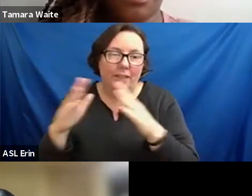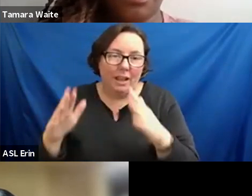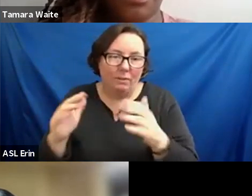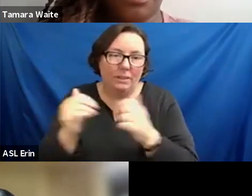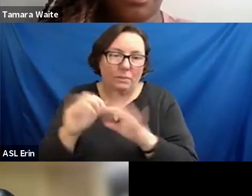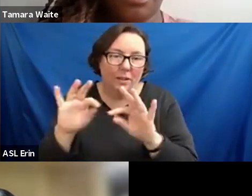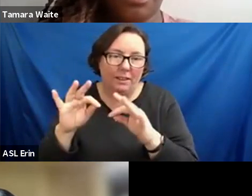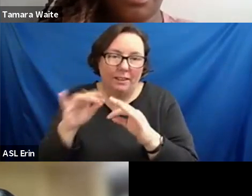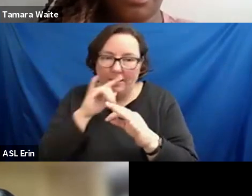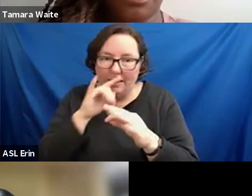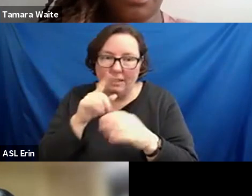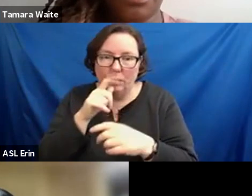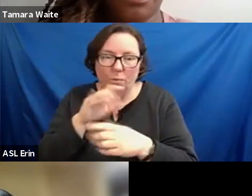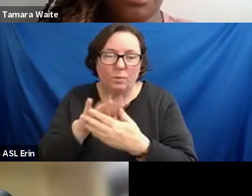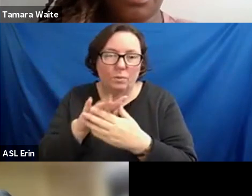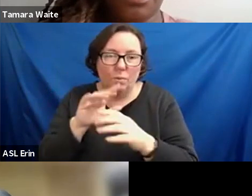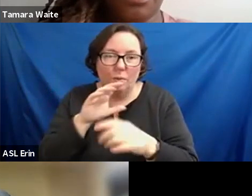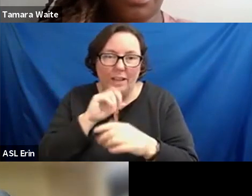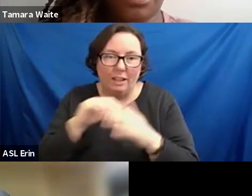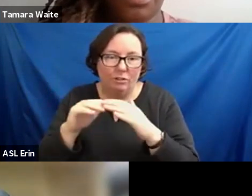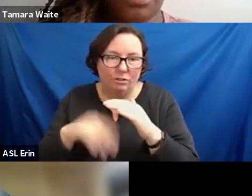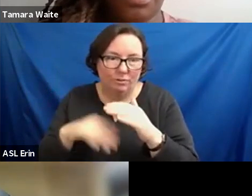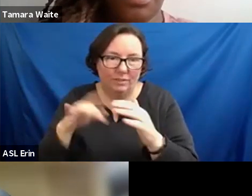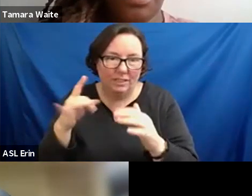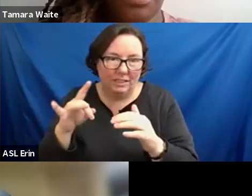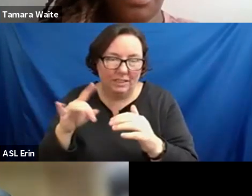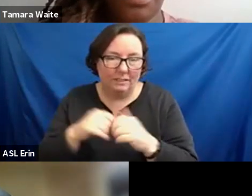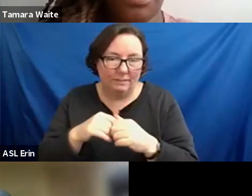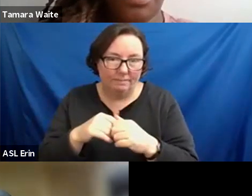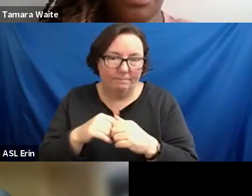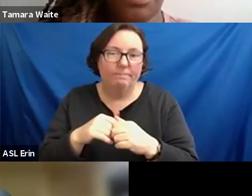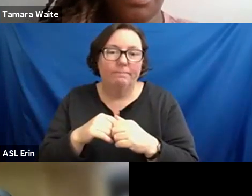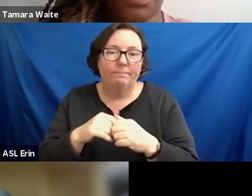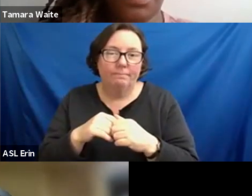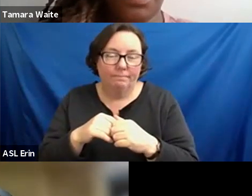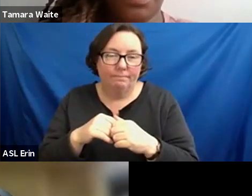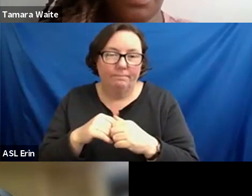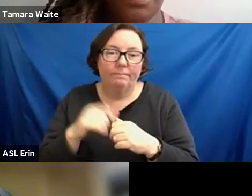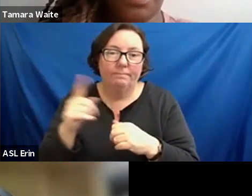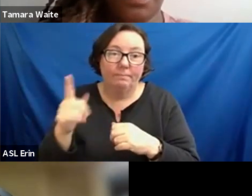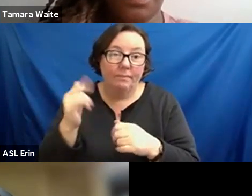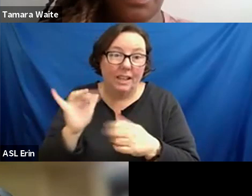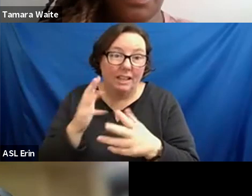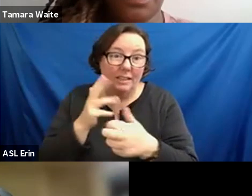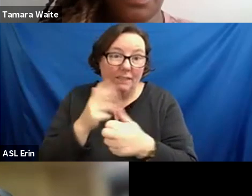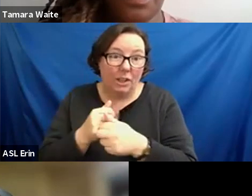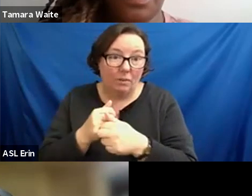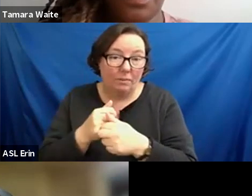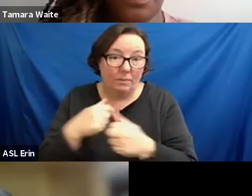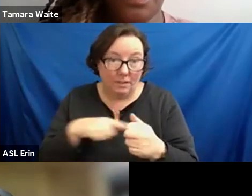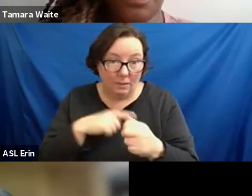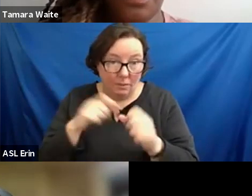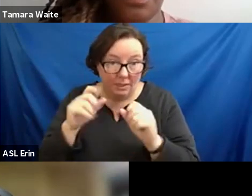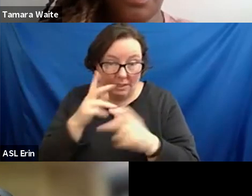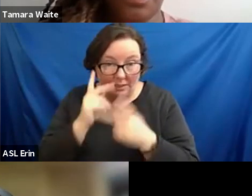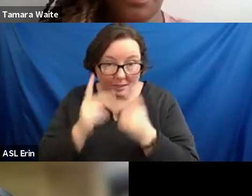with school-age children under the age of 18 proportionally. And as a follow-up, are we able to